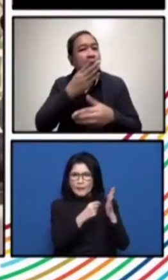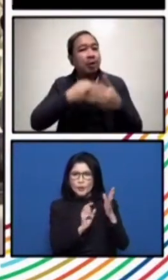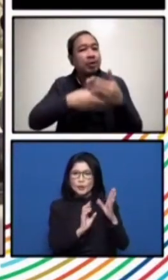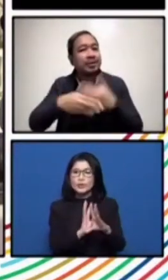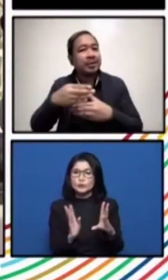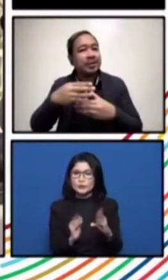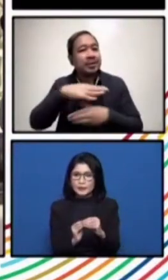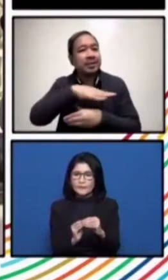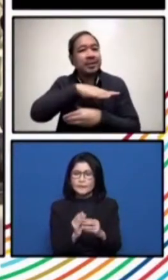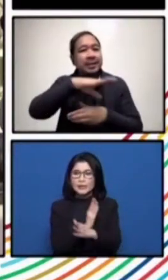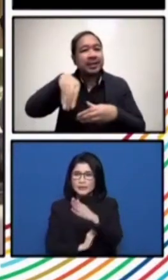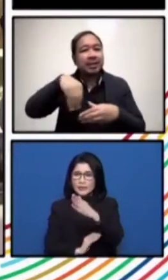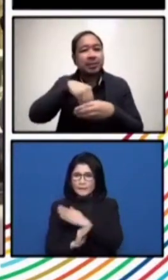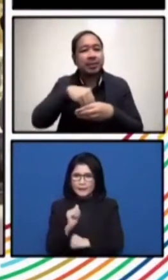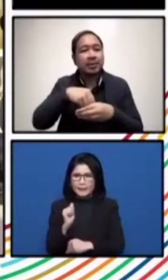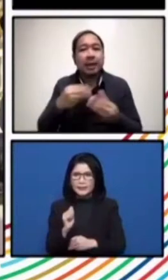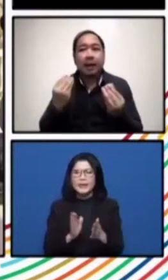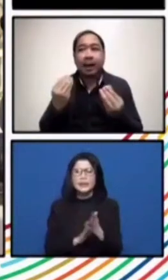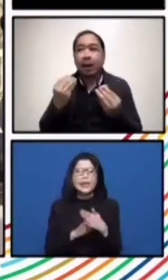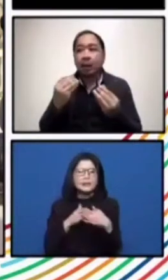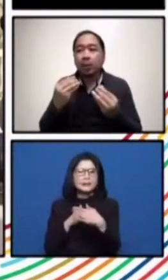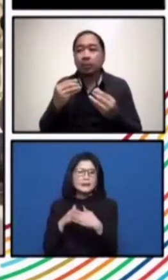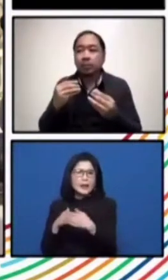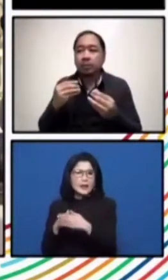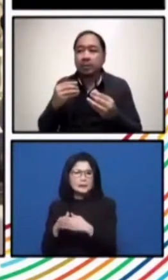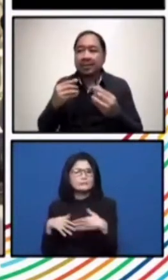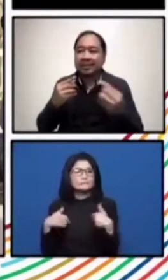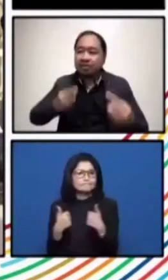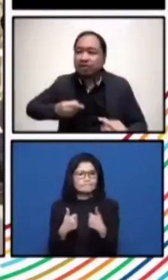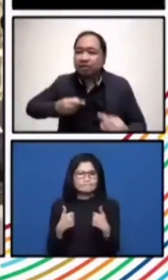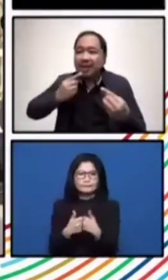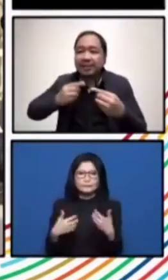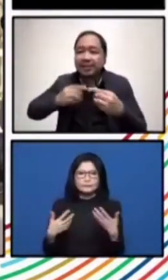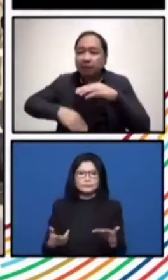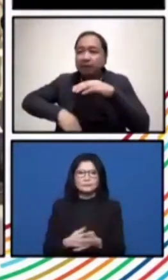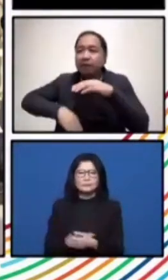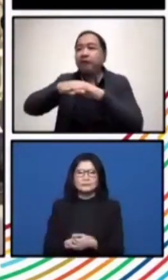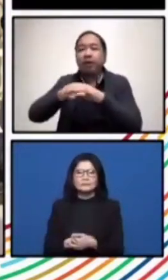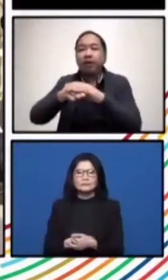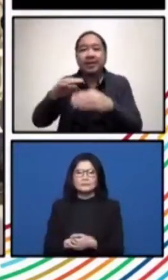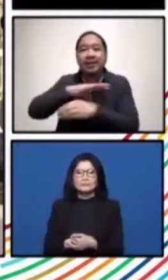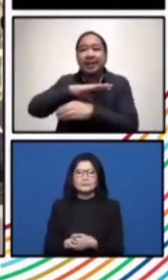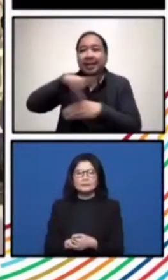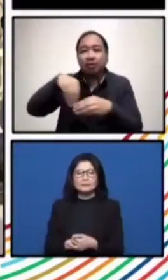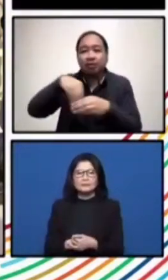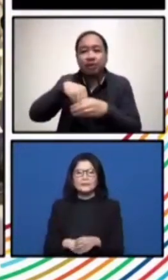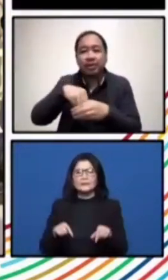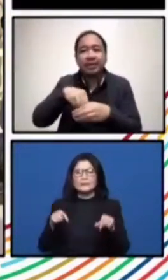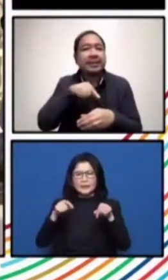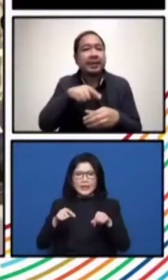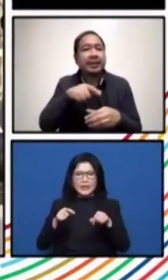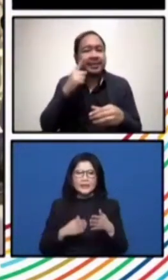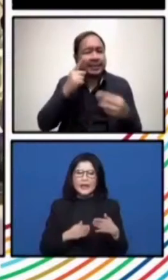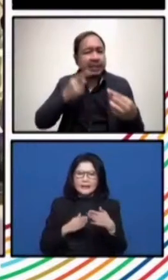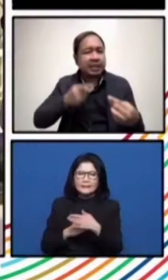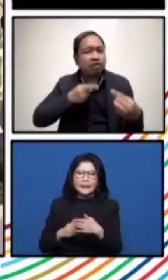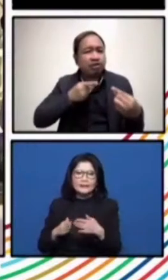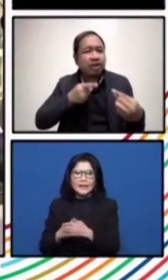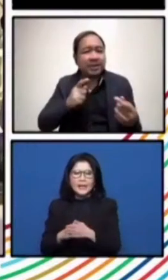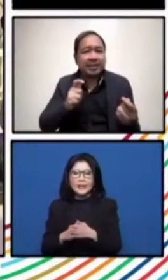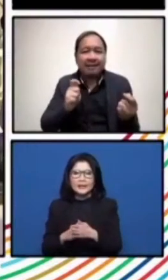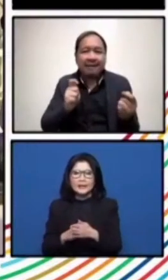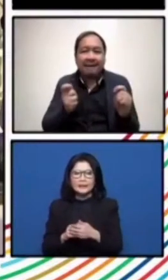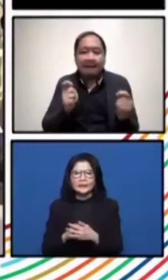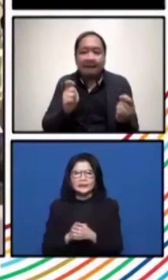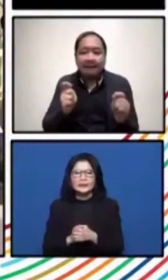of us achieving full disability inclusion we need to understand that it's an Adaptive Challenge and a not a technical Challenge